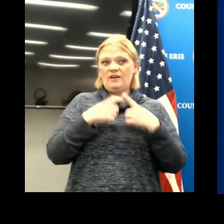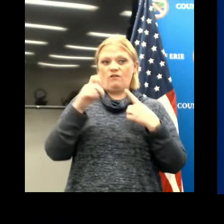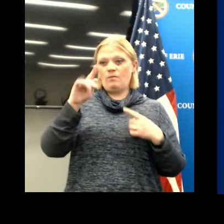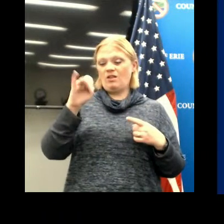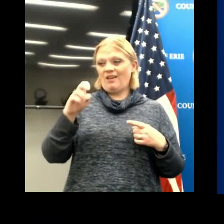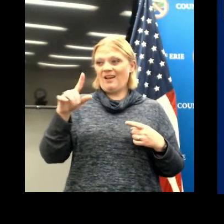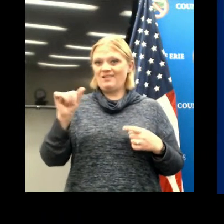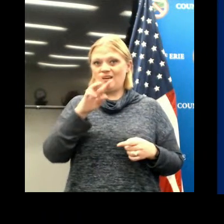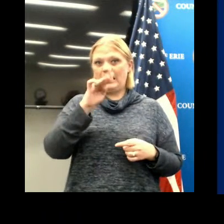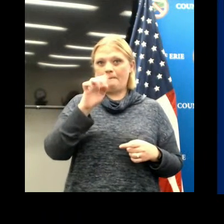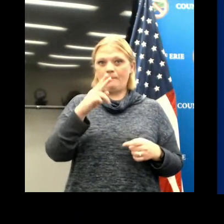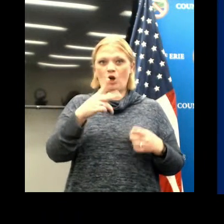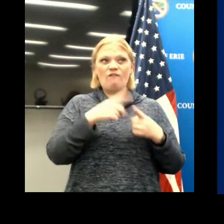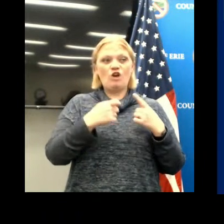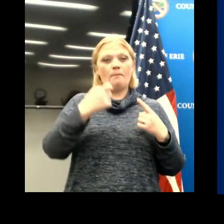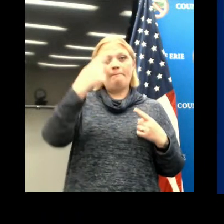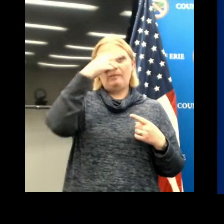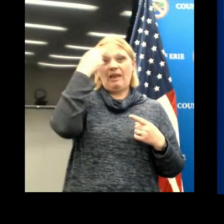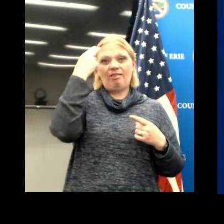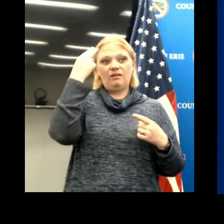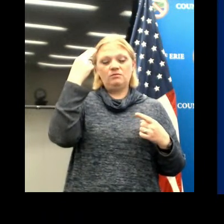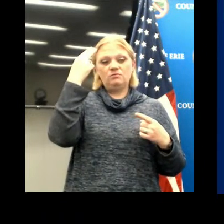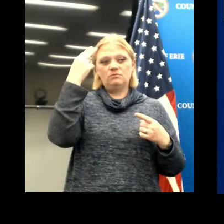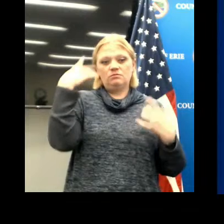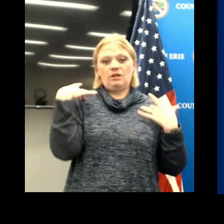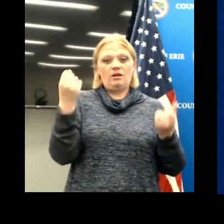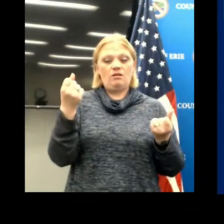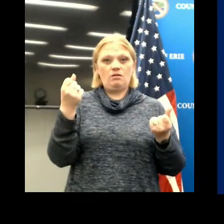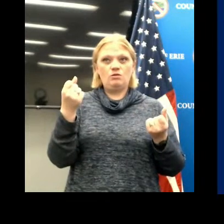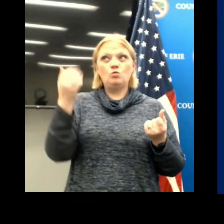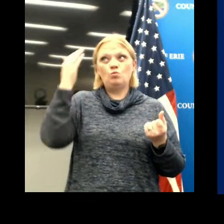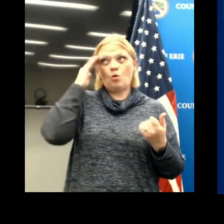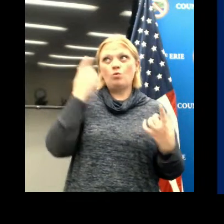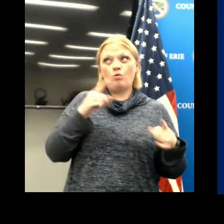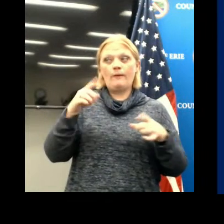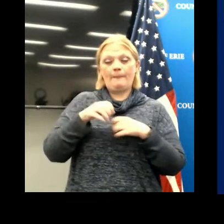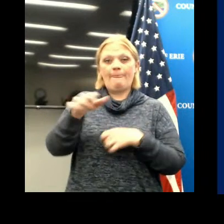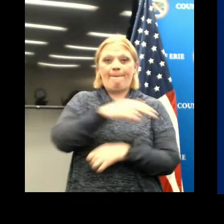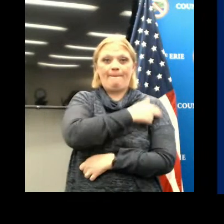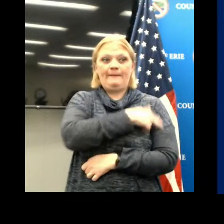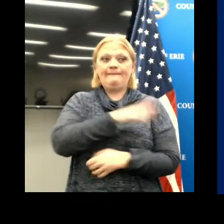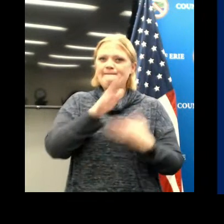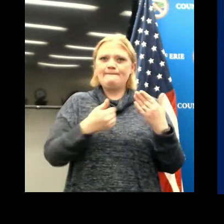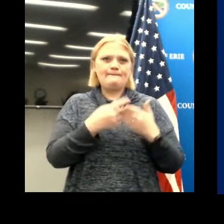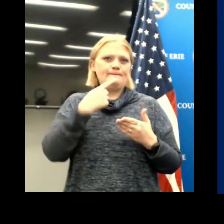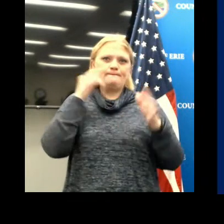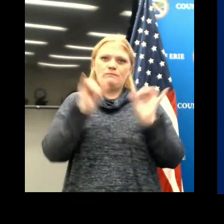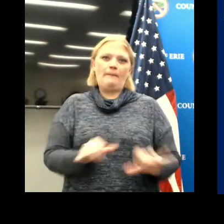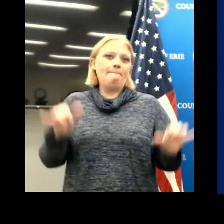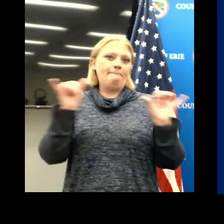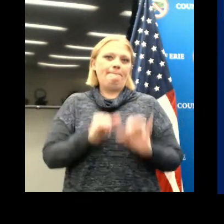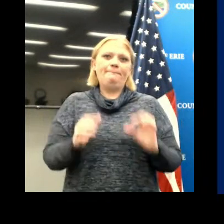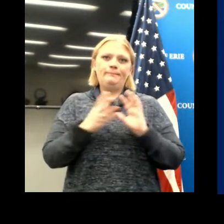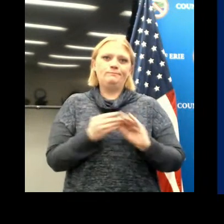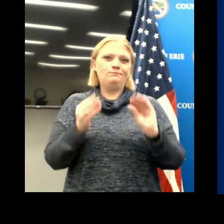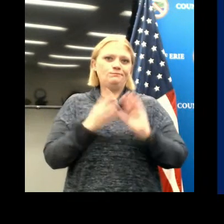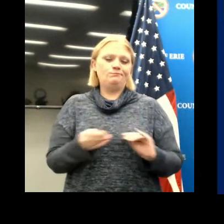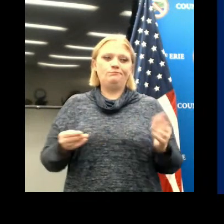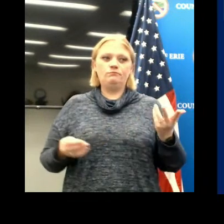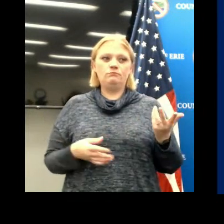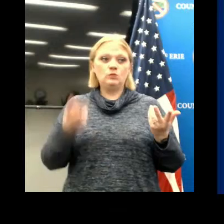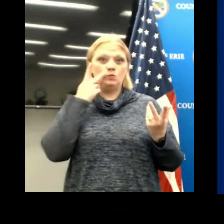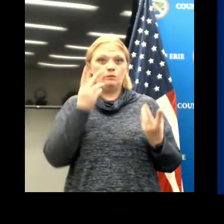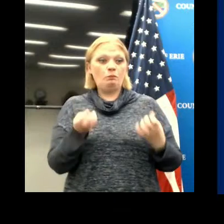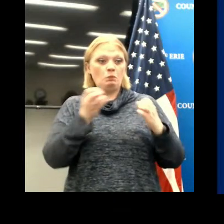Mark Sullivan from the Catholic Health Systems to continually know what's going on in their hospitals. And they're all saying the same story. We're seeing